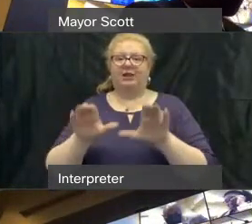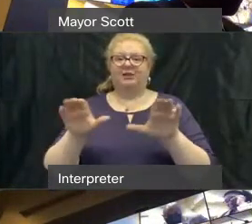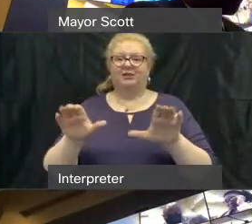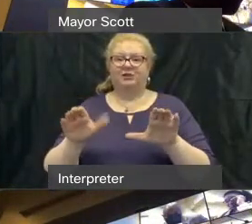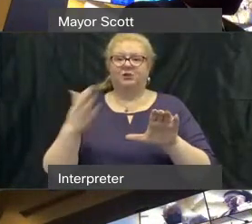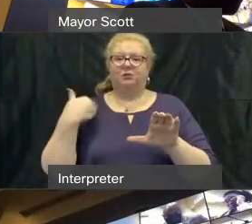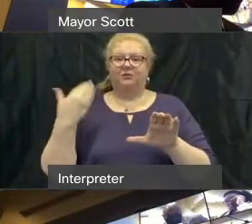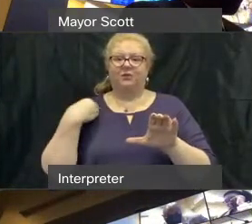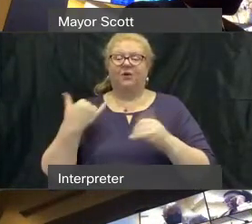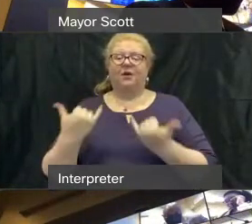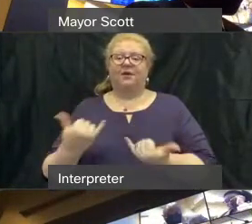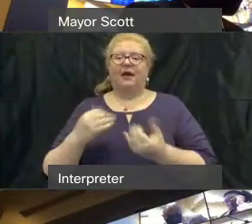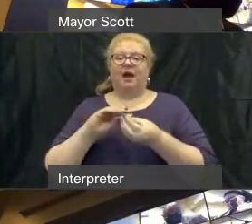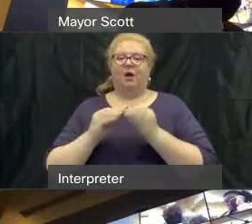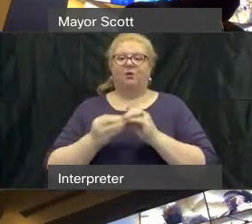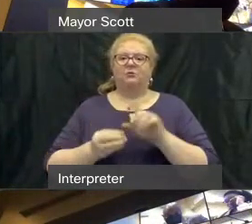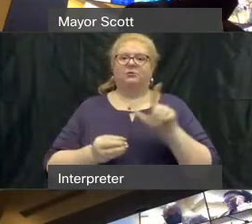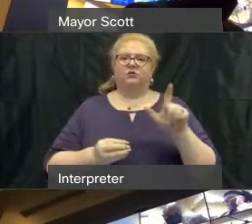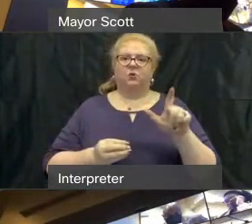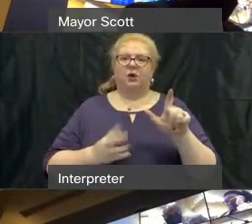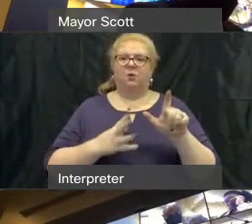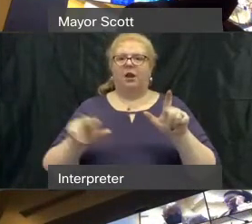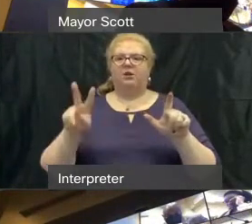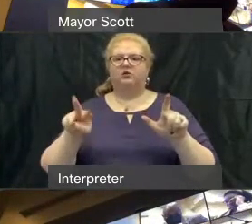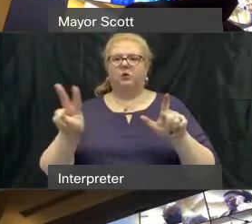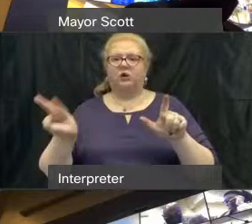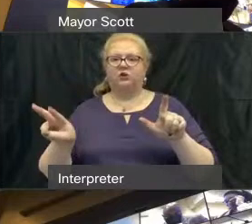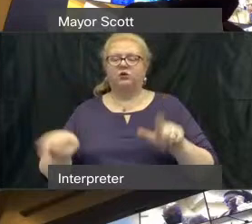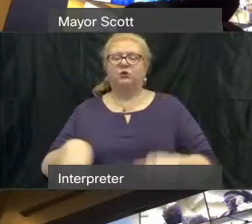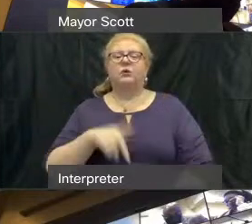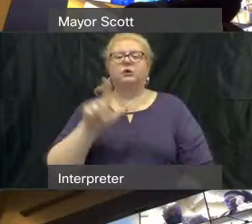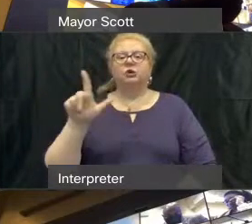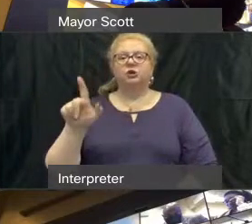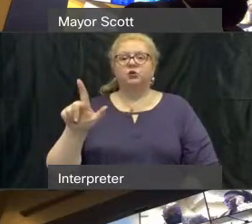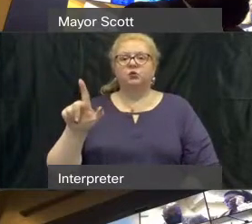22. 21 would say that the